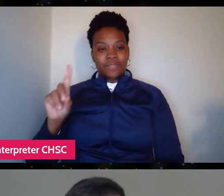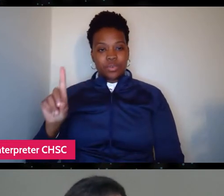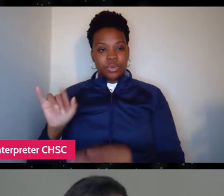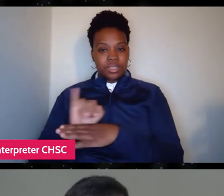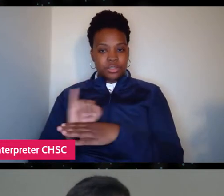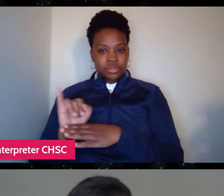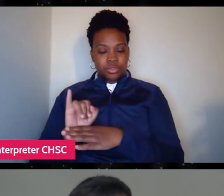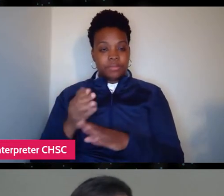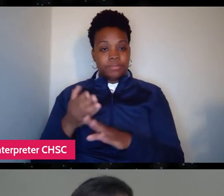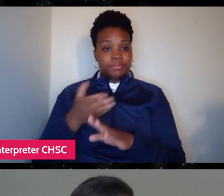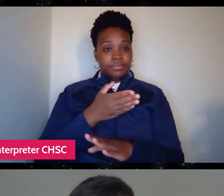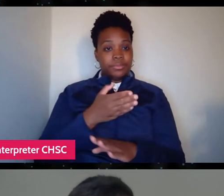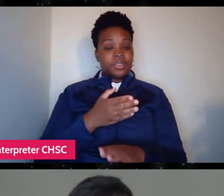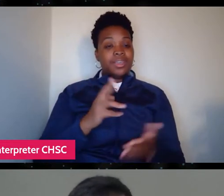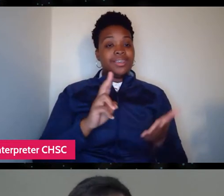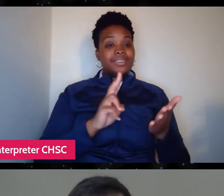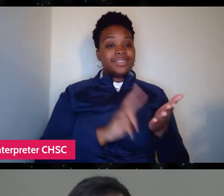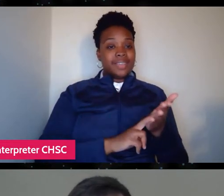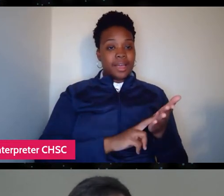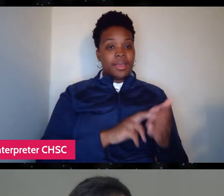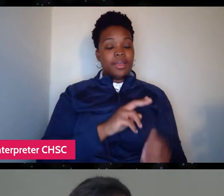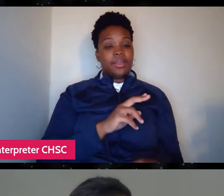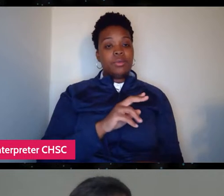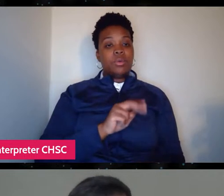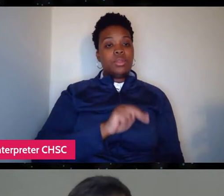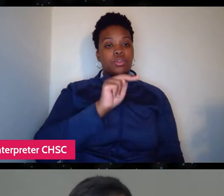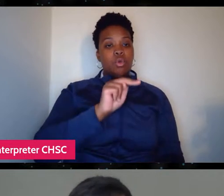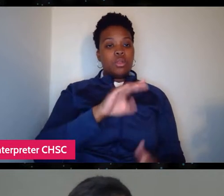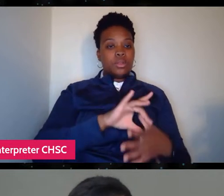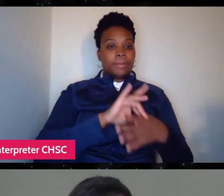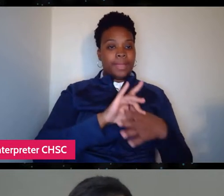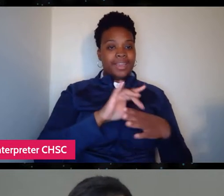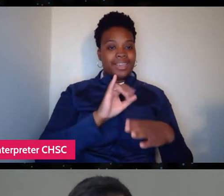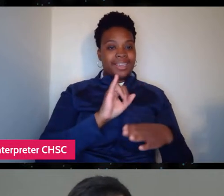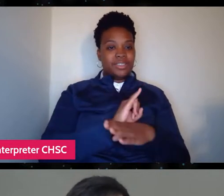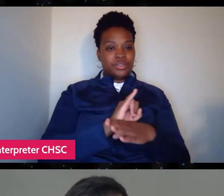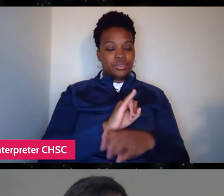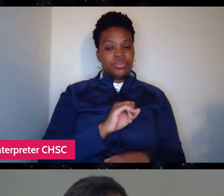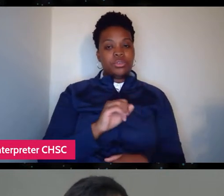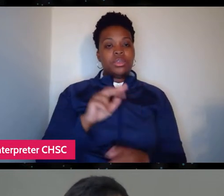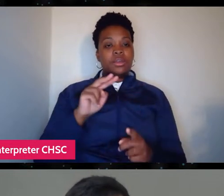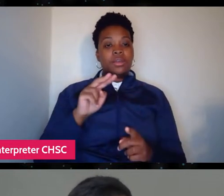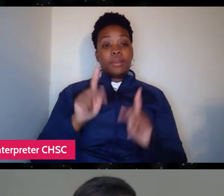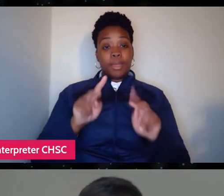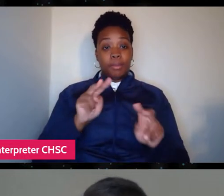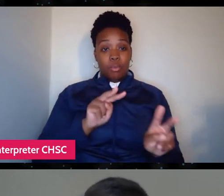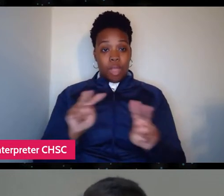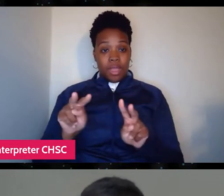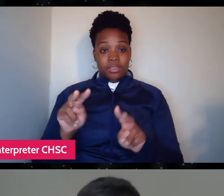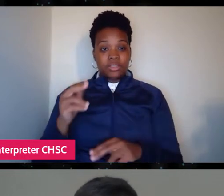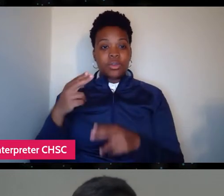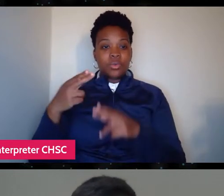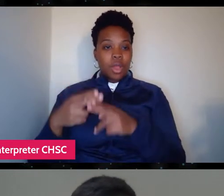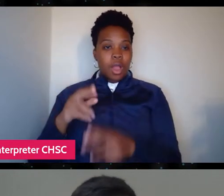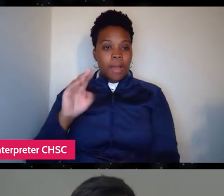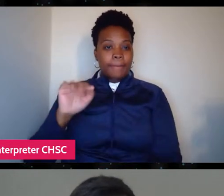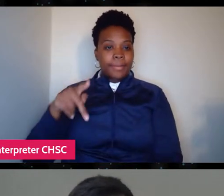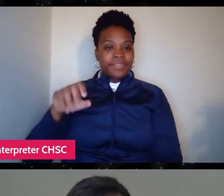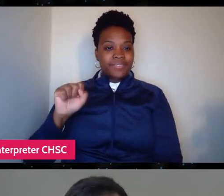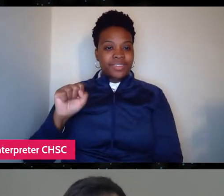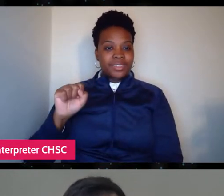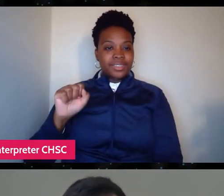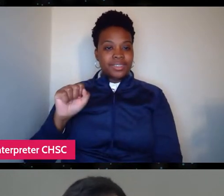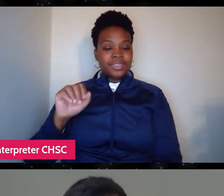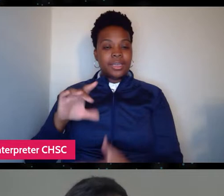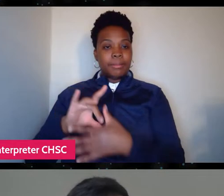North American Meat Institute, which, as viewers will know, is a character in the film, as Memphis Meats signs a letter with